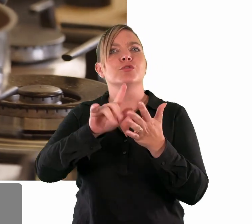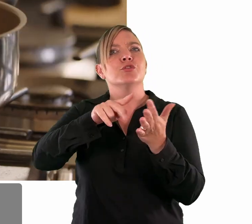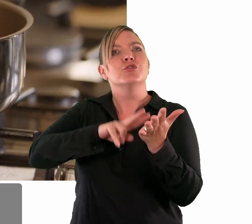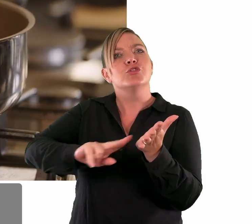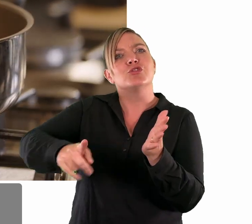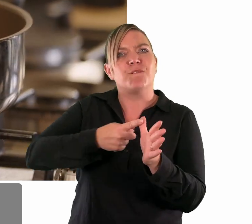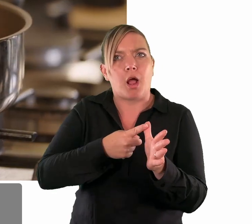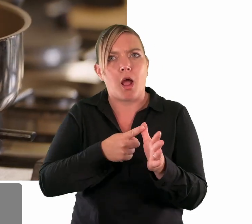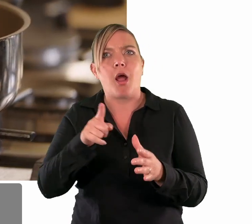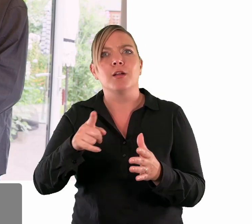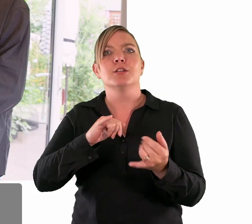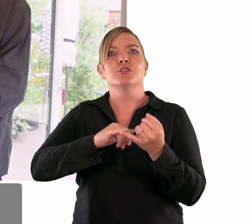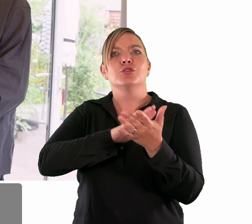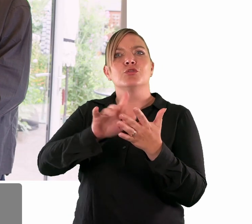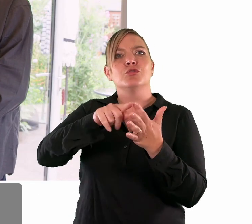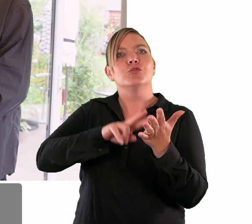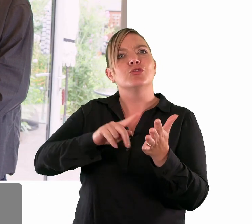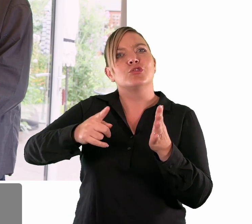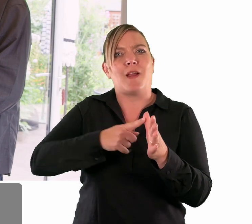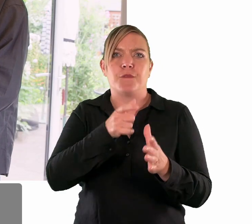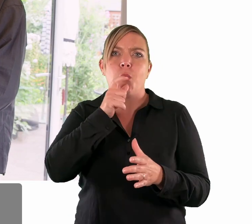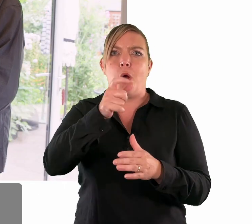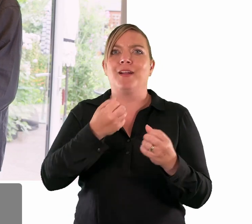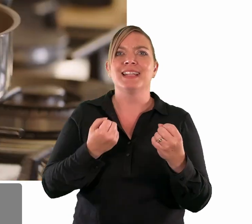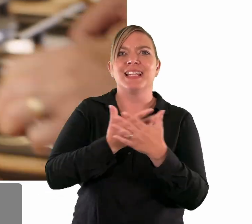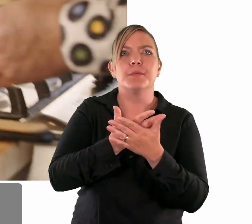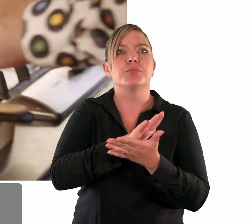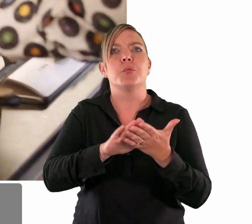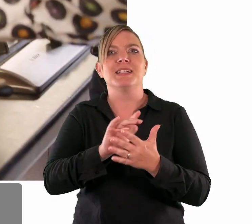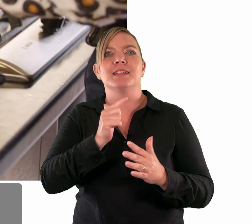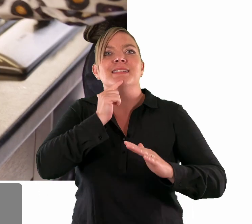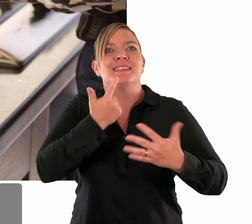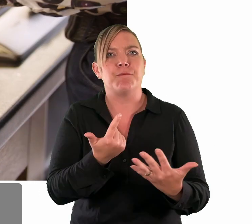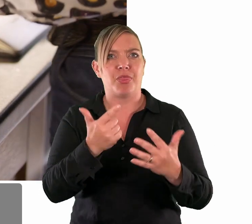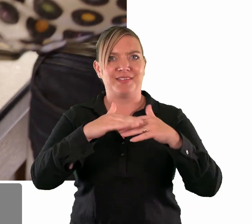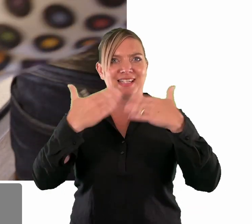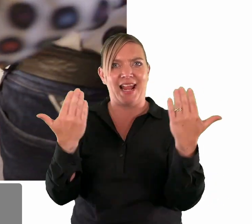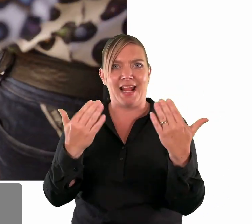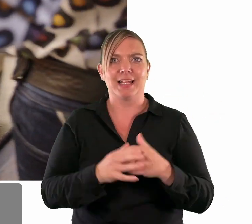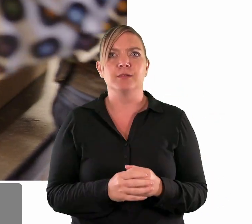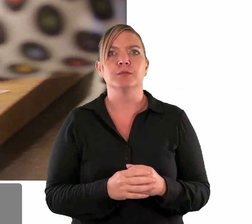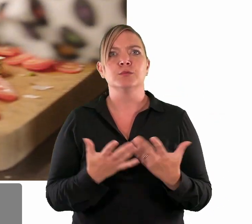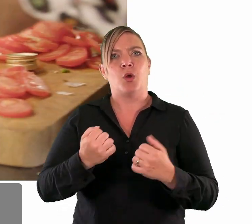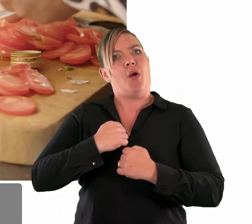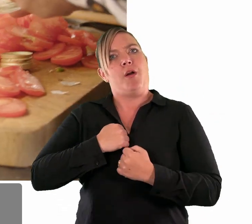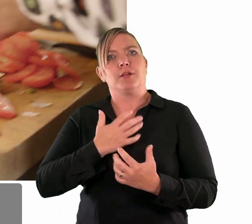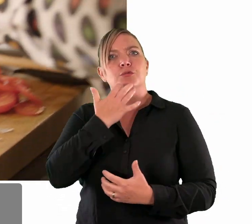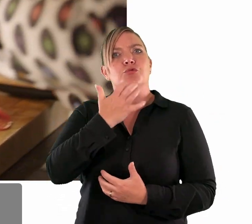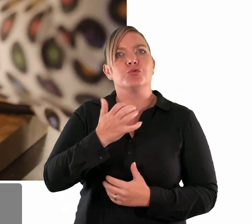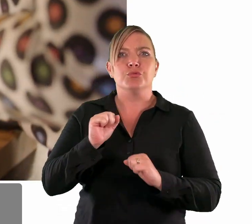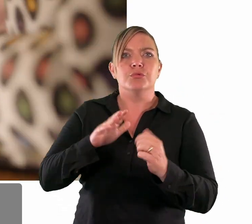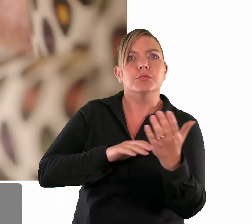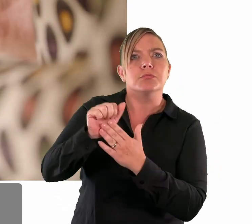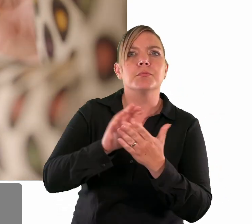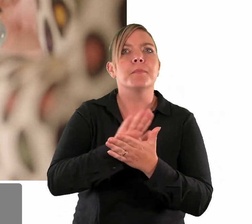the day starts in the evening from sunset, which essentially makes Shabbat starting Friday evening